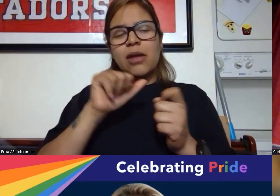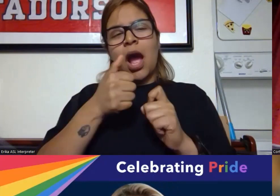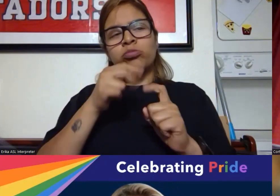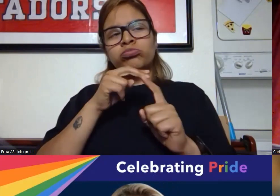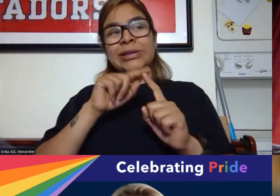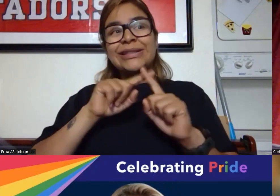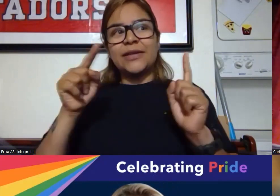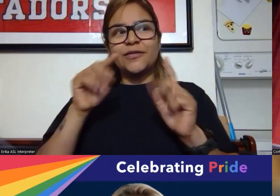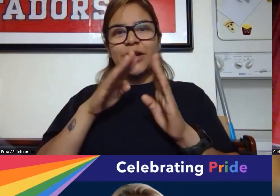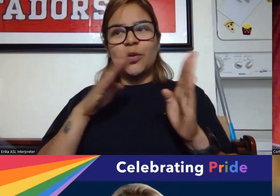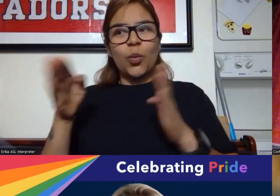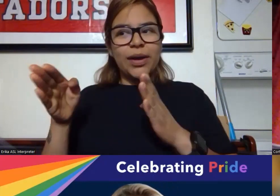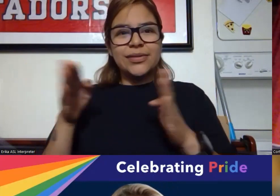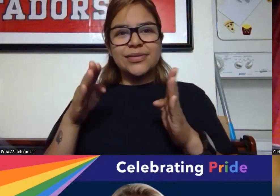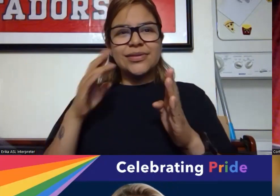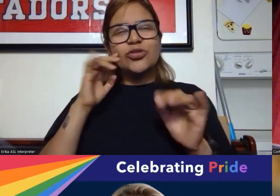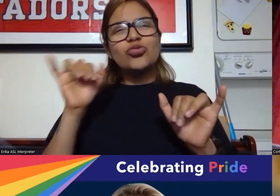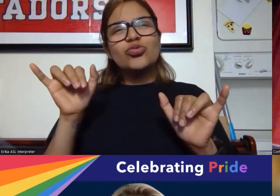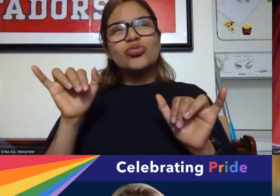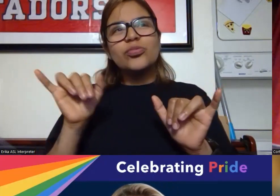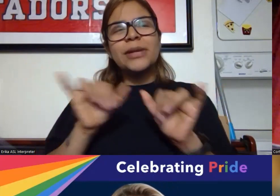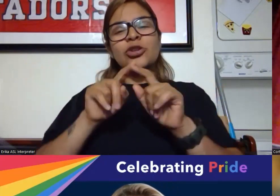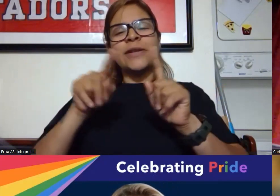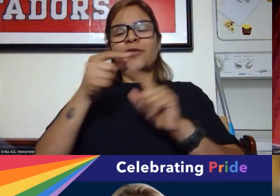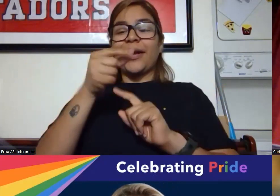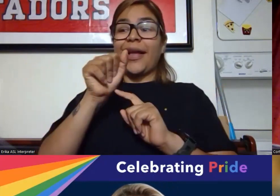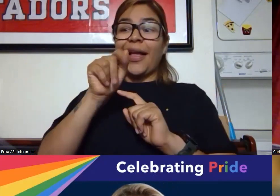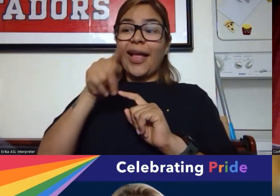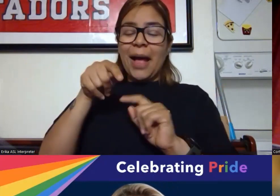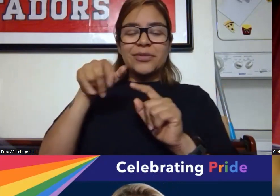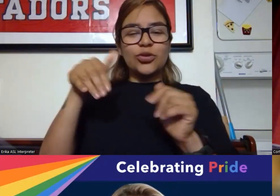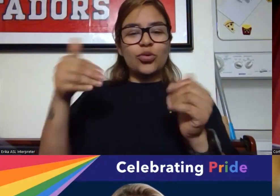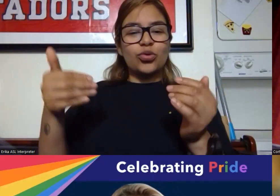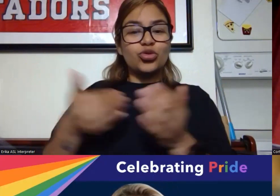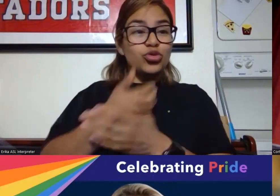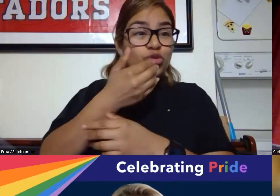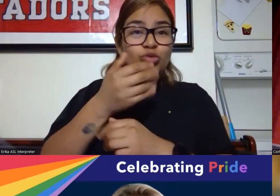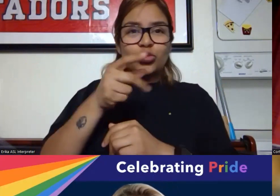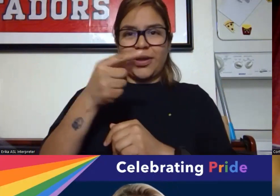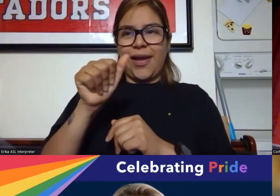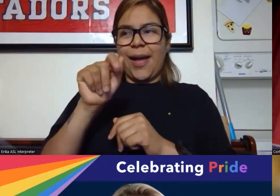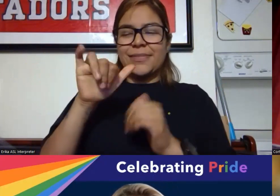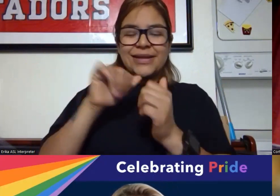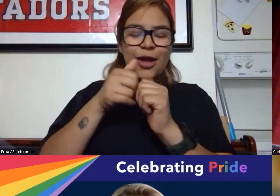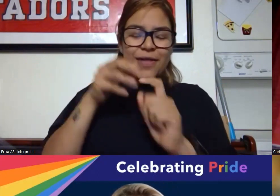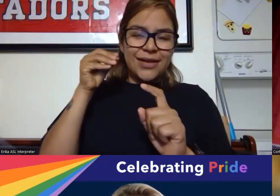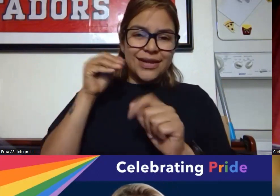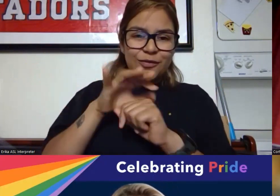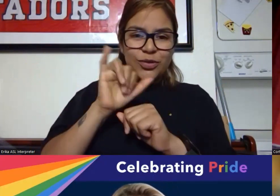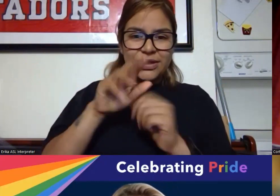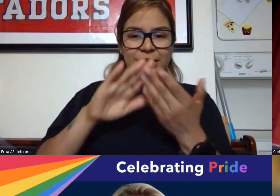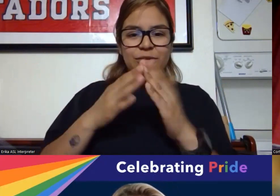measure the potential gaps. So that's looking at the new measurements that are in place in different systems that are just